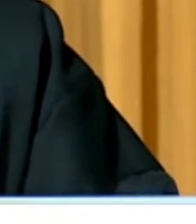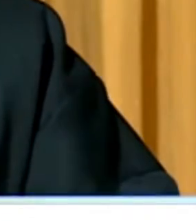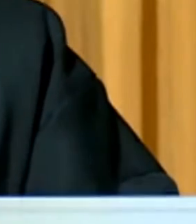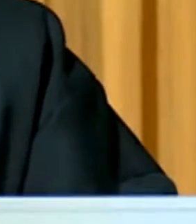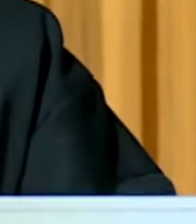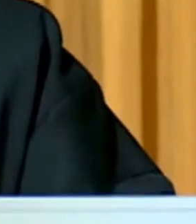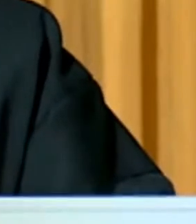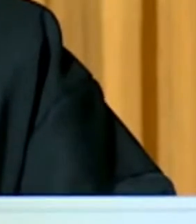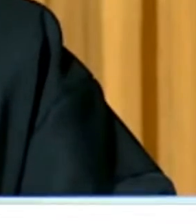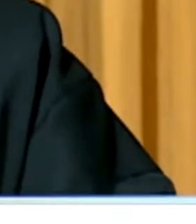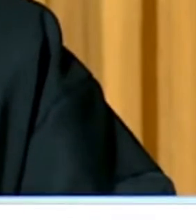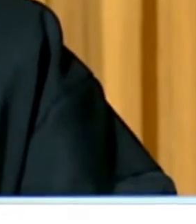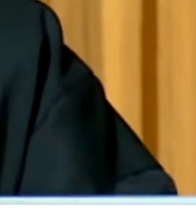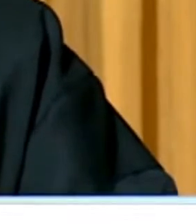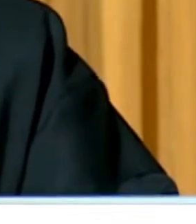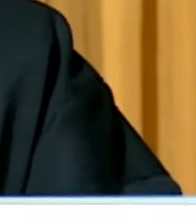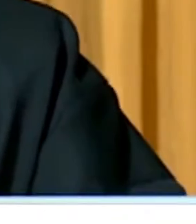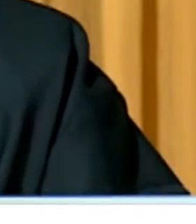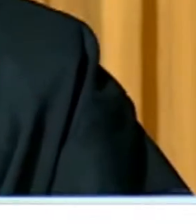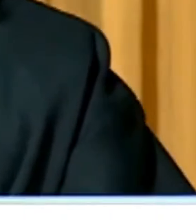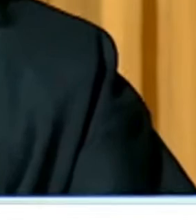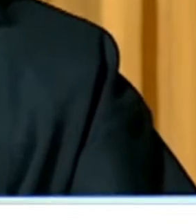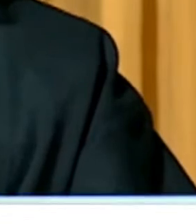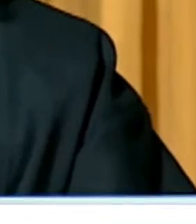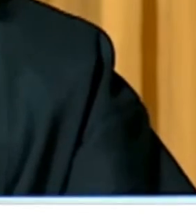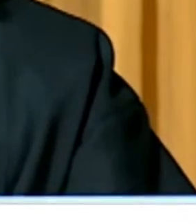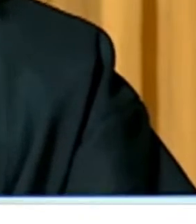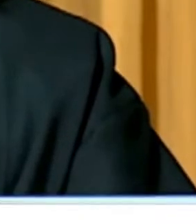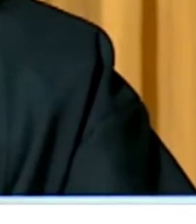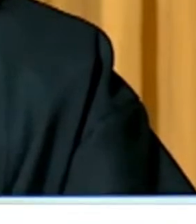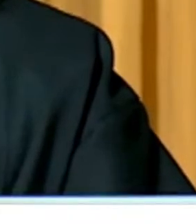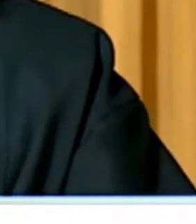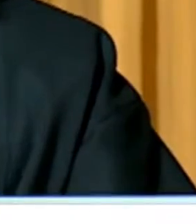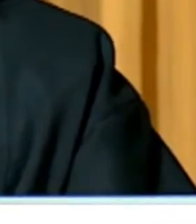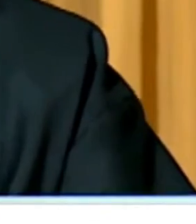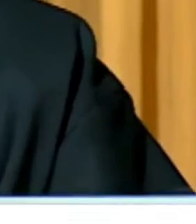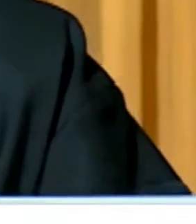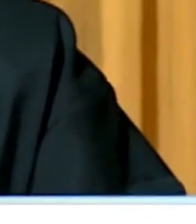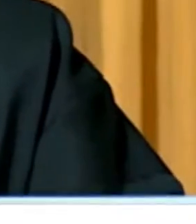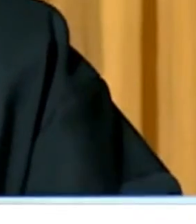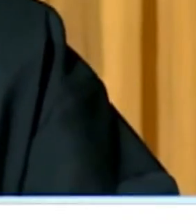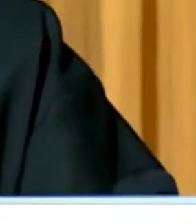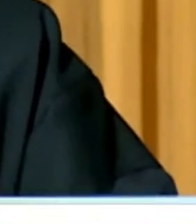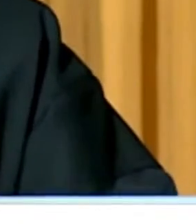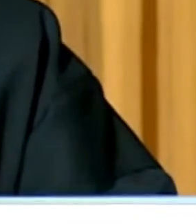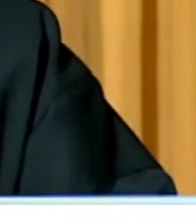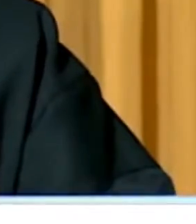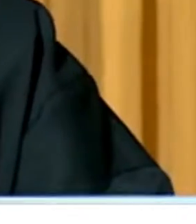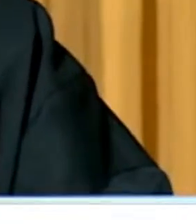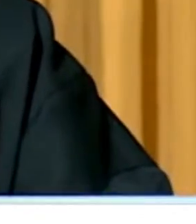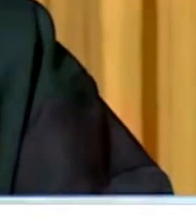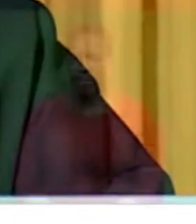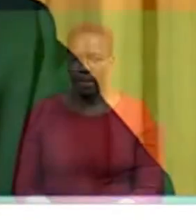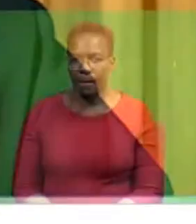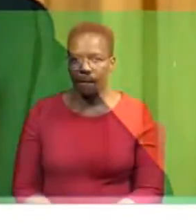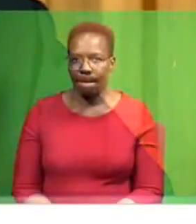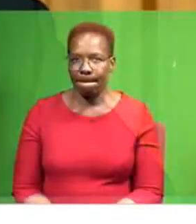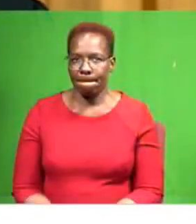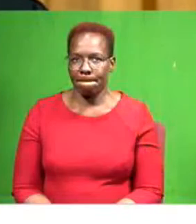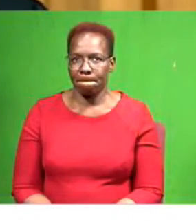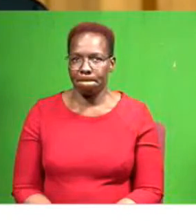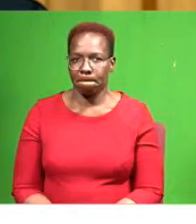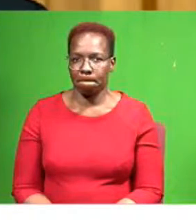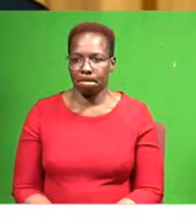express provision for unamendability, is there justification for the conclusion by the learned judges that some provisions of the Constitution